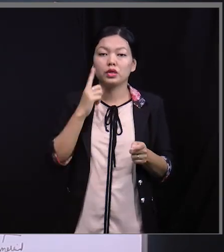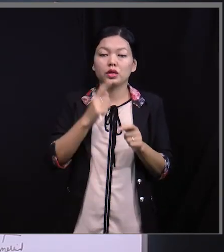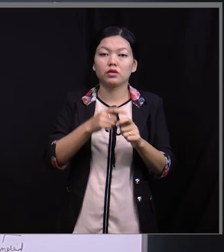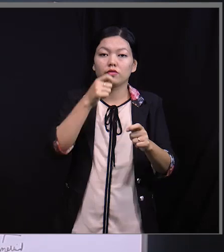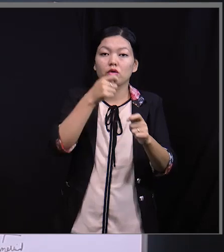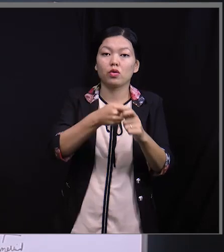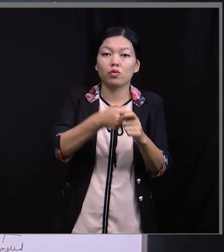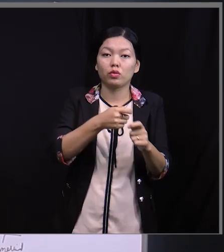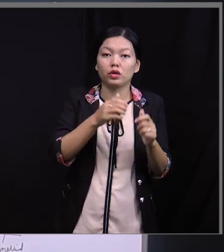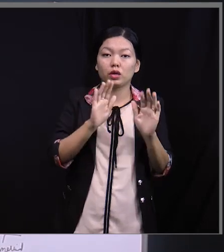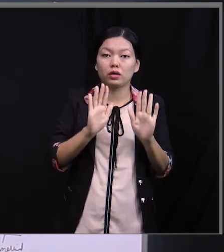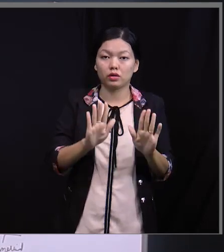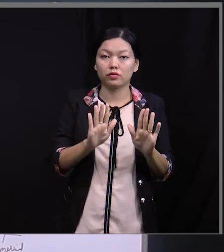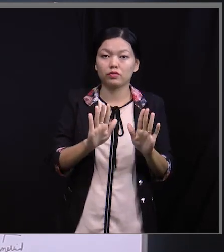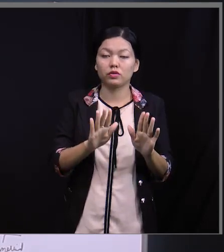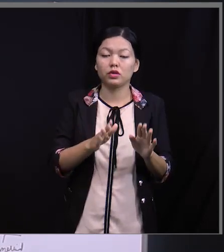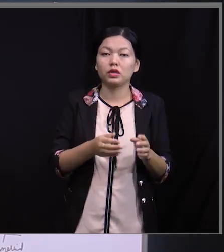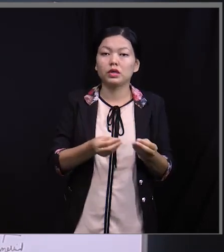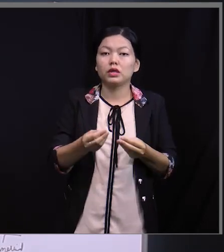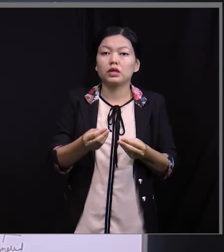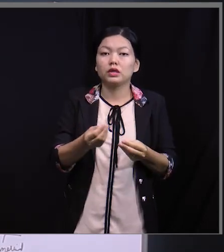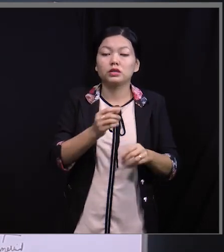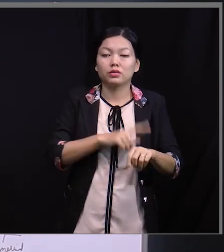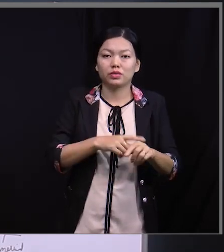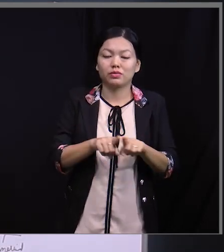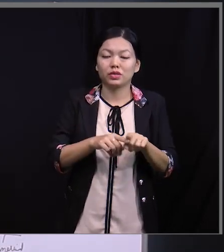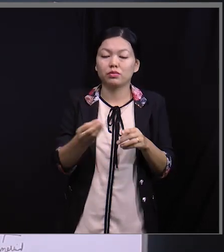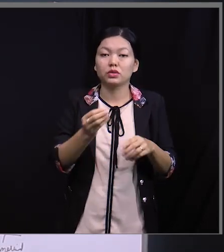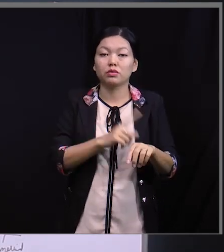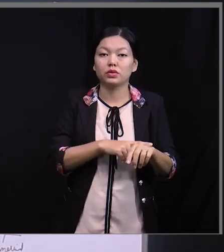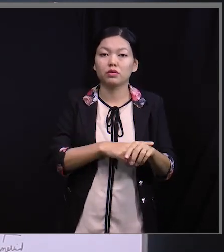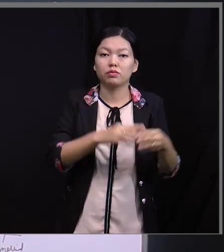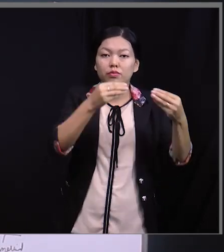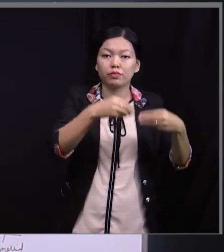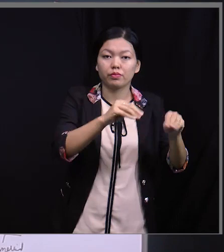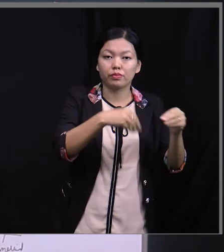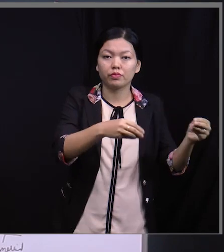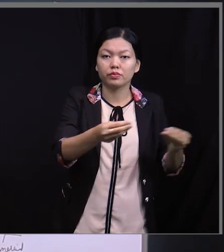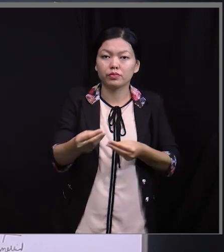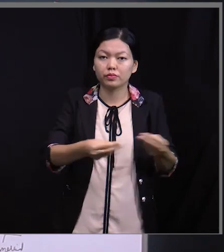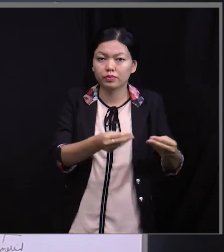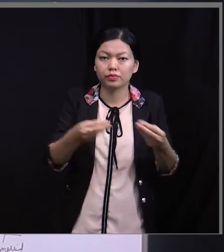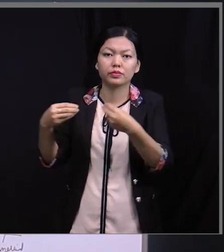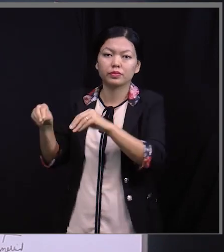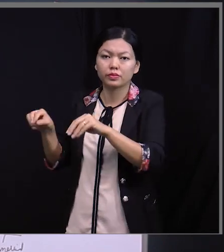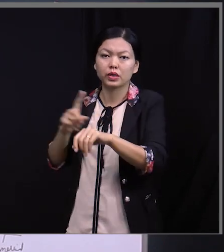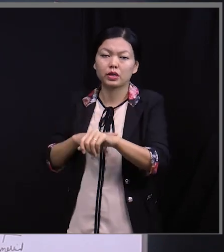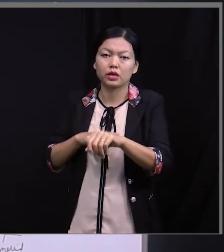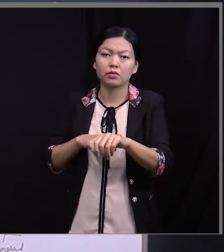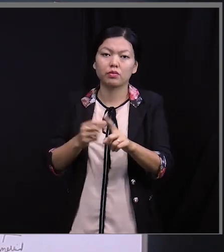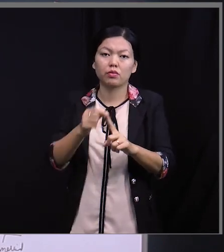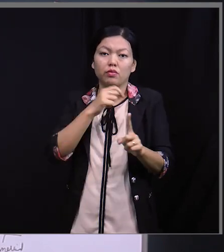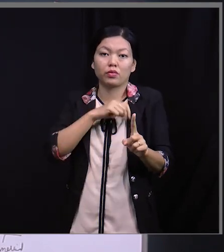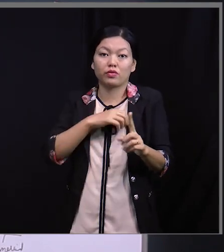entrepreneur. Without risk, you cannot earn profit. Risk means uncertainty or possibility